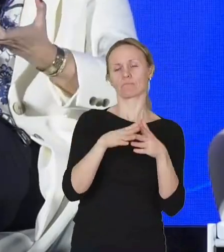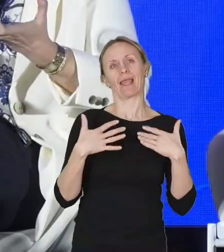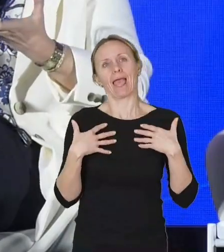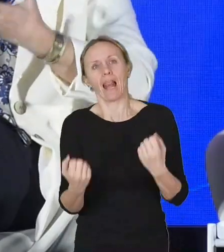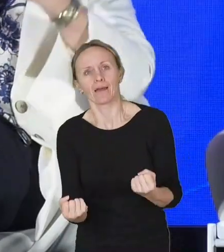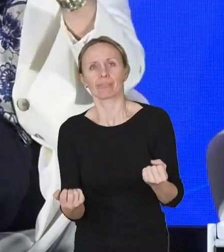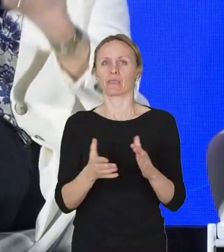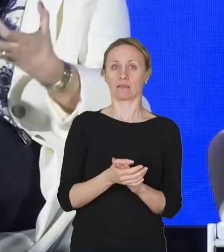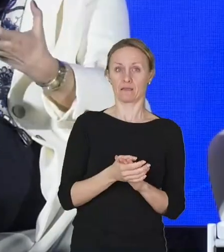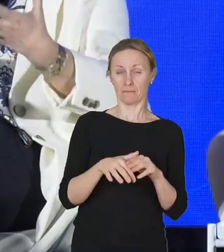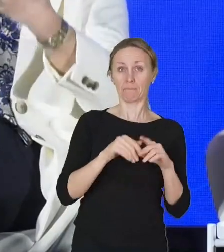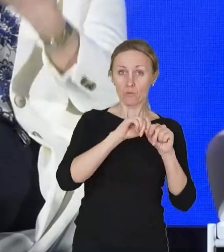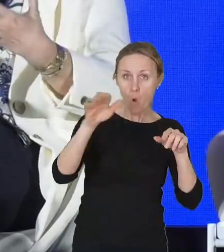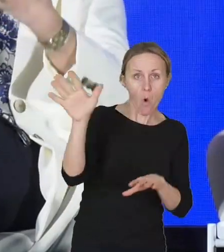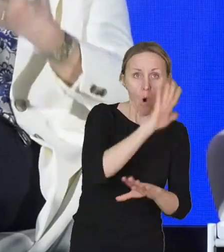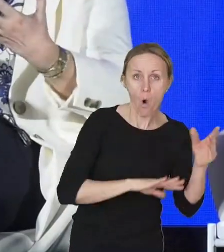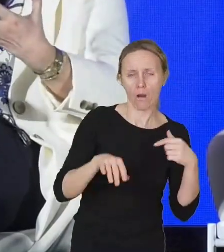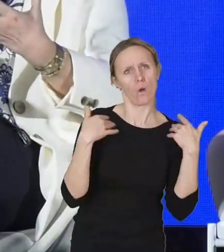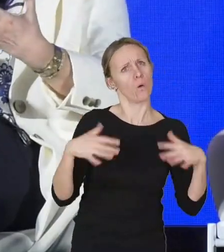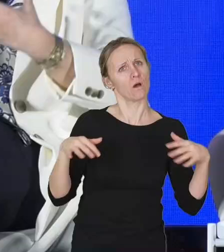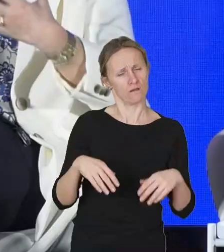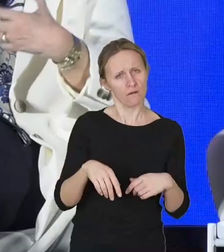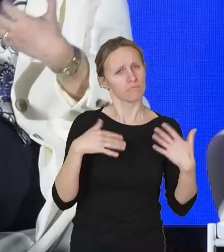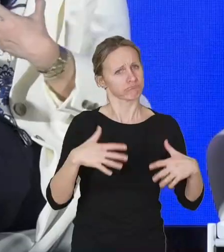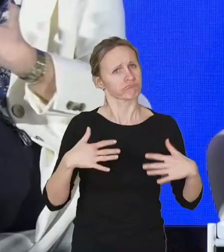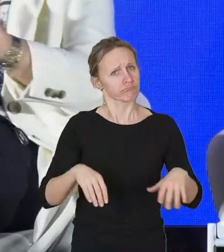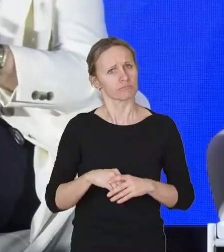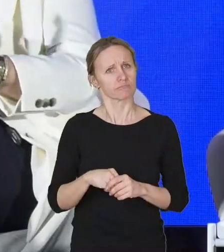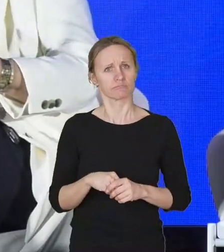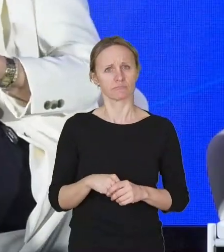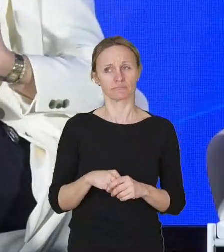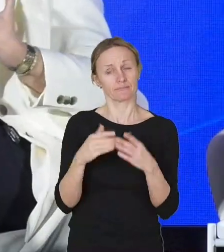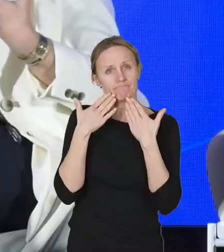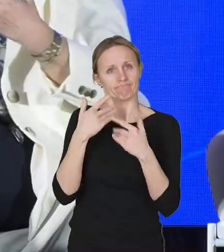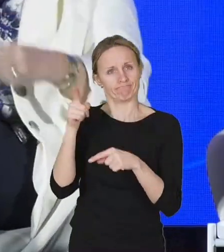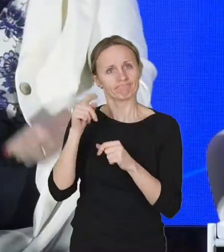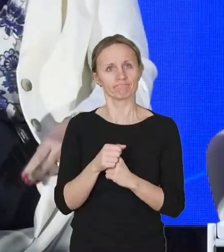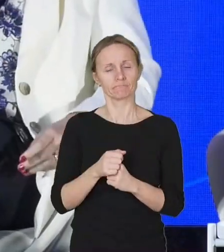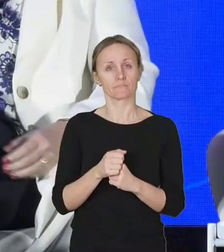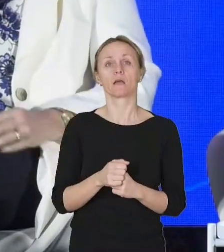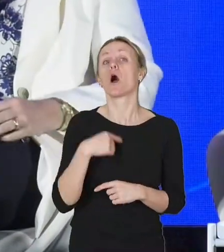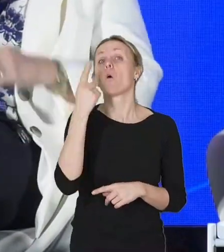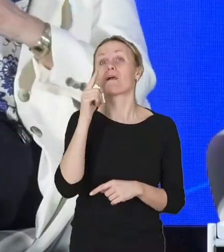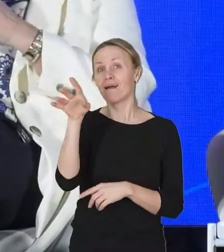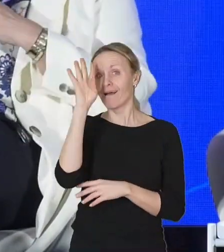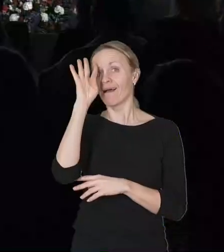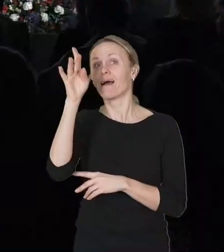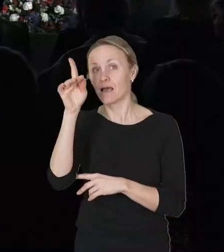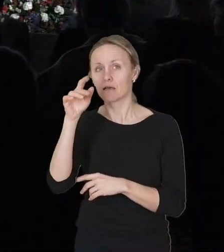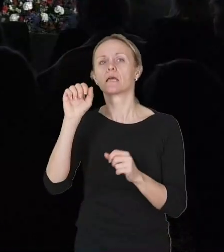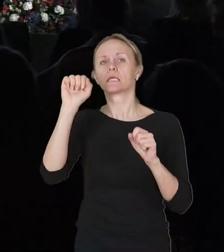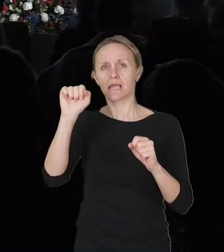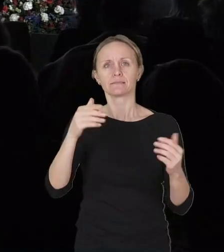all the others and deserves this special recognition, not just one of the 9. Super. Thank you so much.